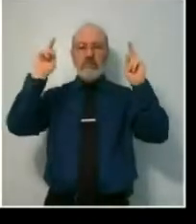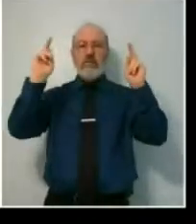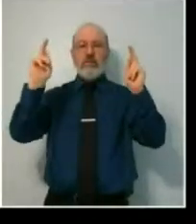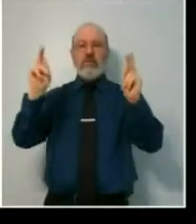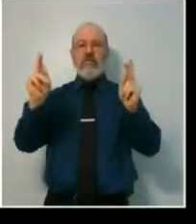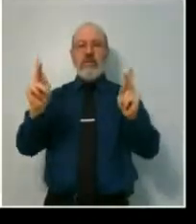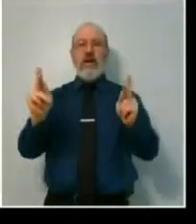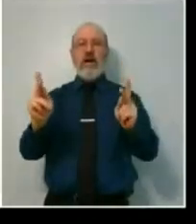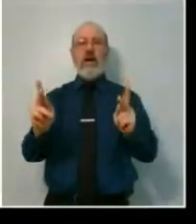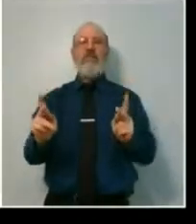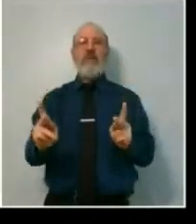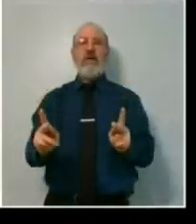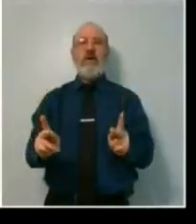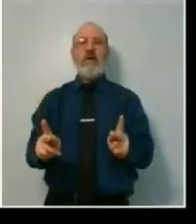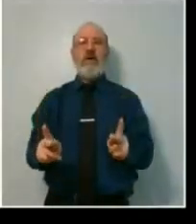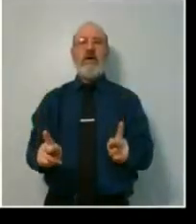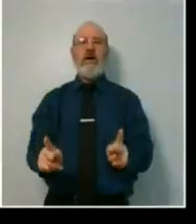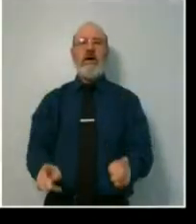crucified